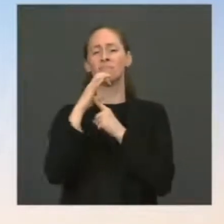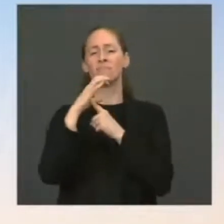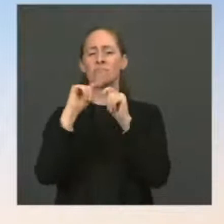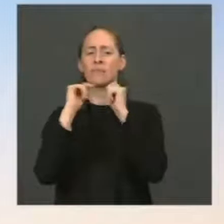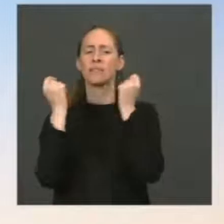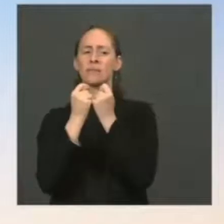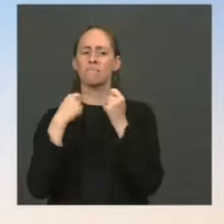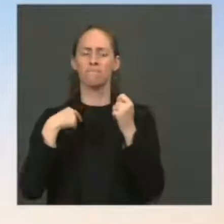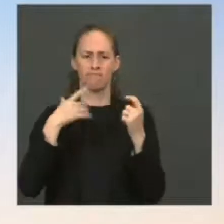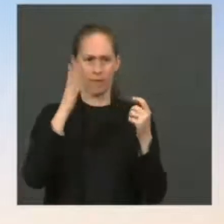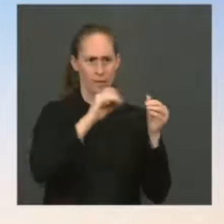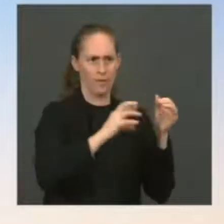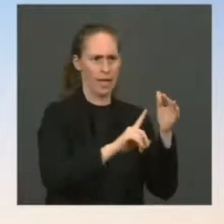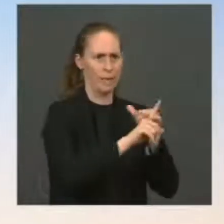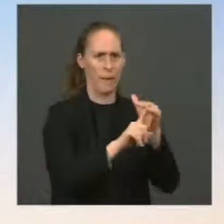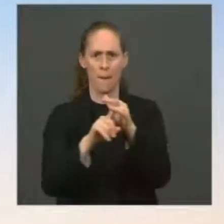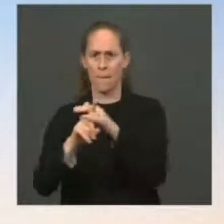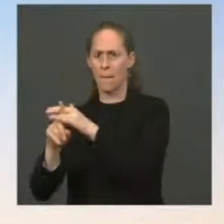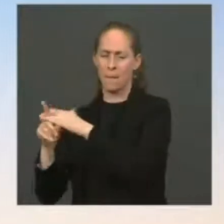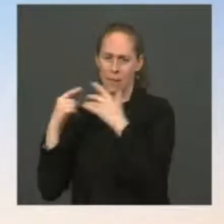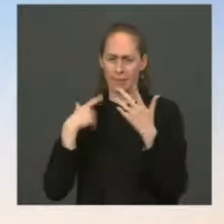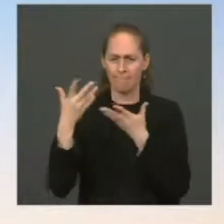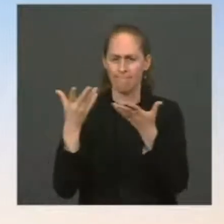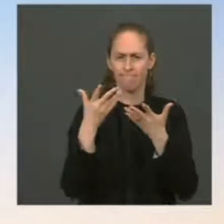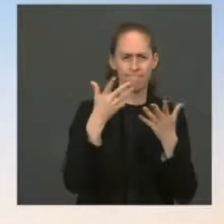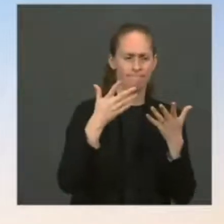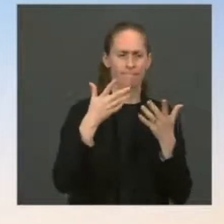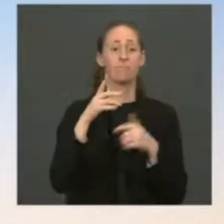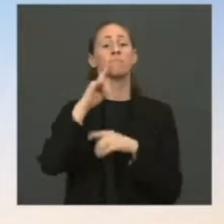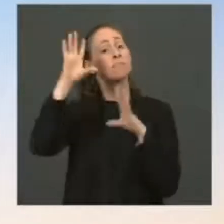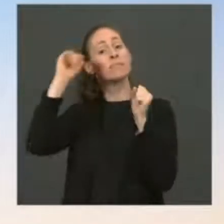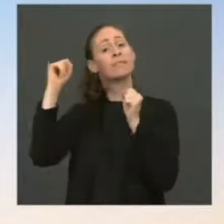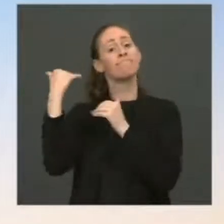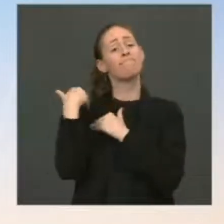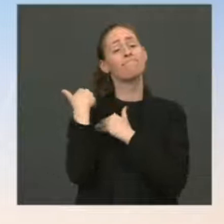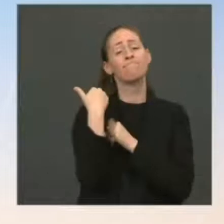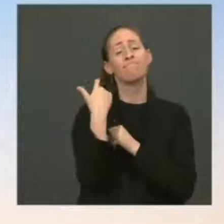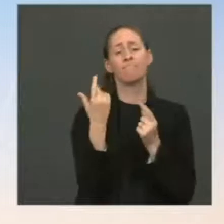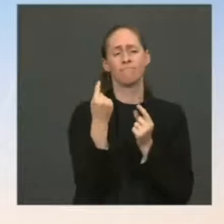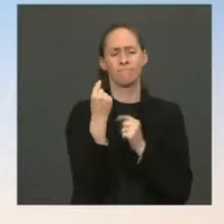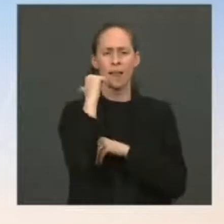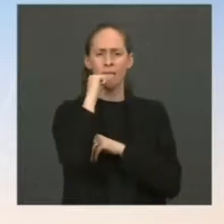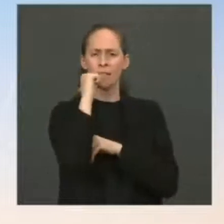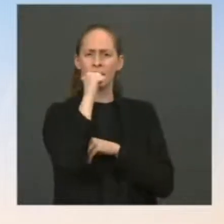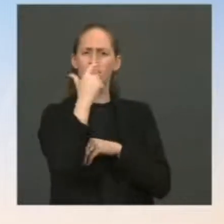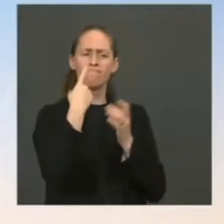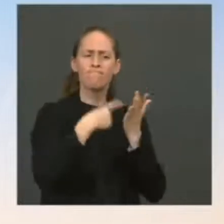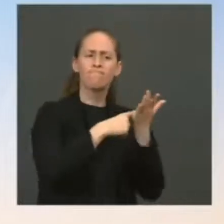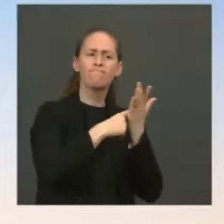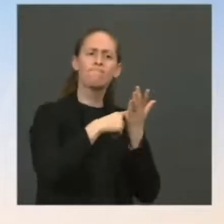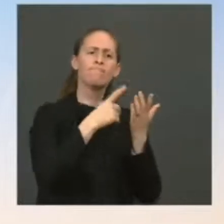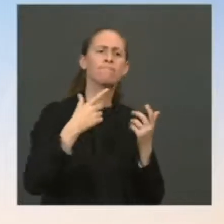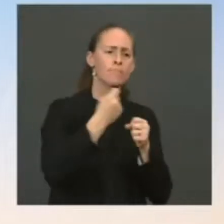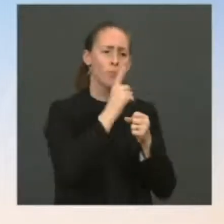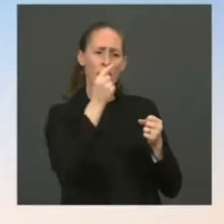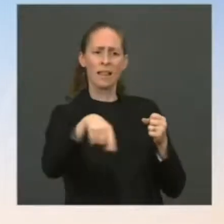His view is his responsibility is to continue to forge ahead every day and to work to address the challenges the American people are facing. You didn't